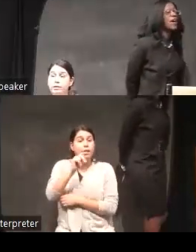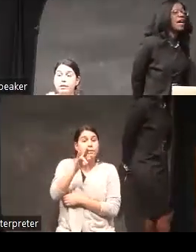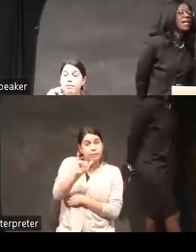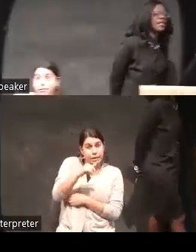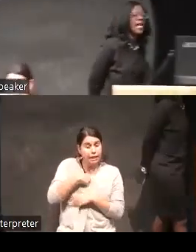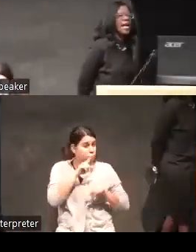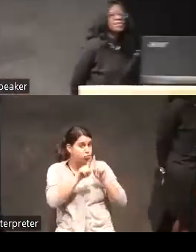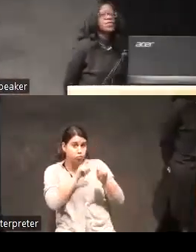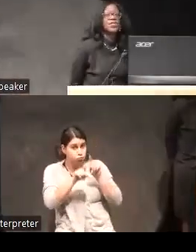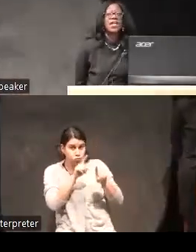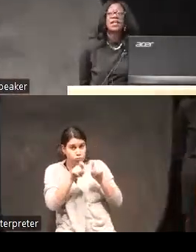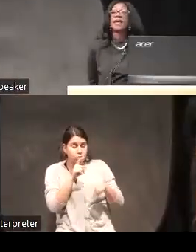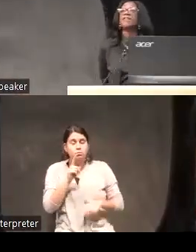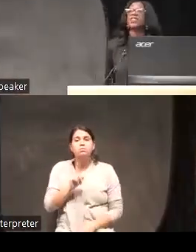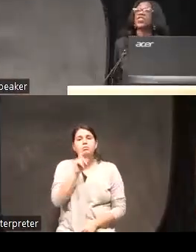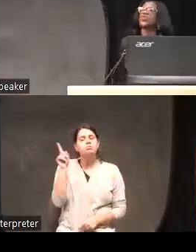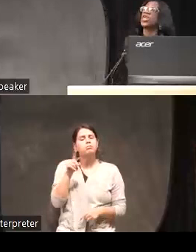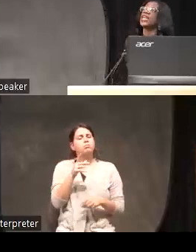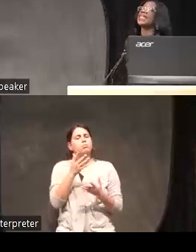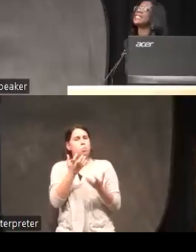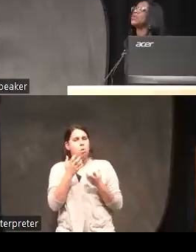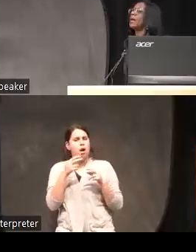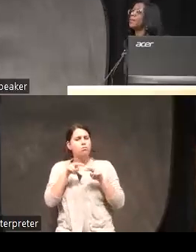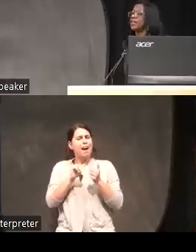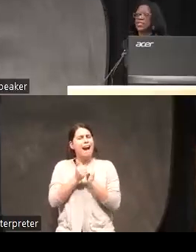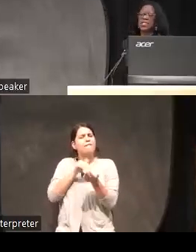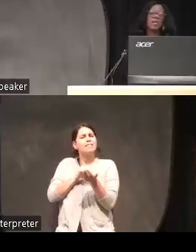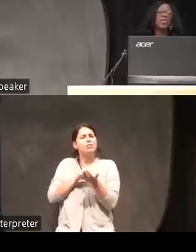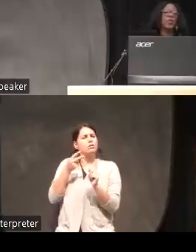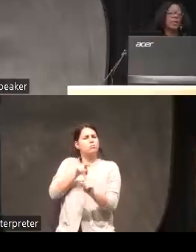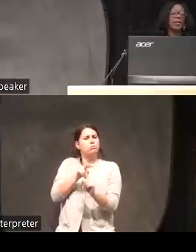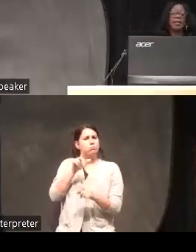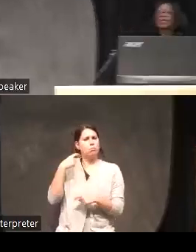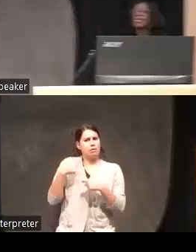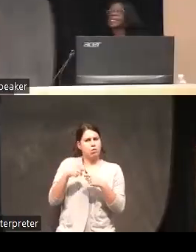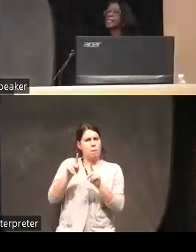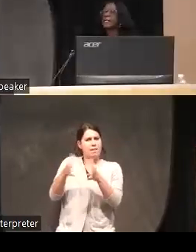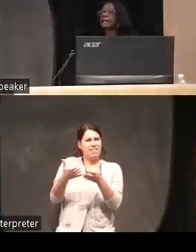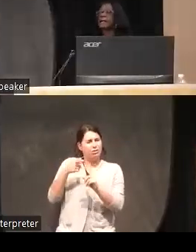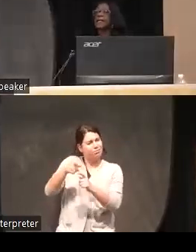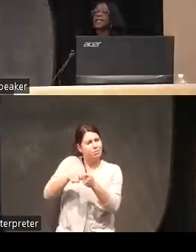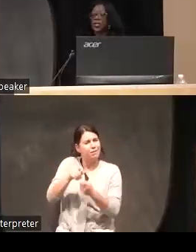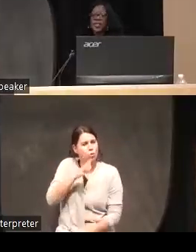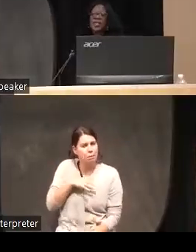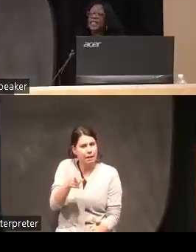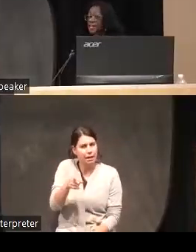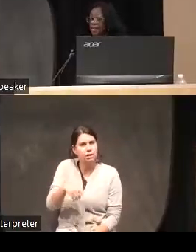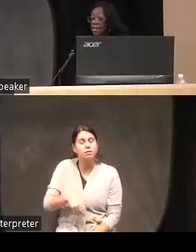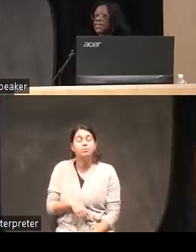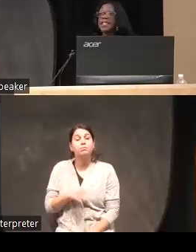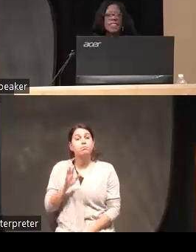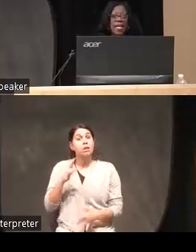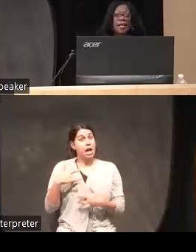you find that this was a study of how physicians regard Latino populations, especially women, right? Generally, they